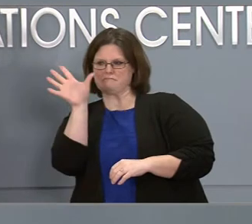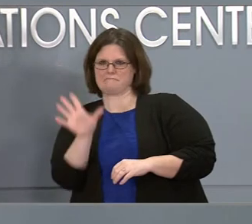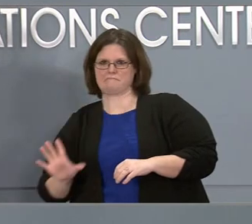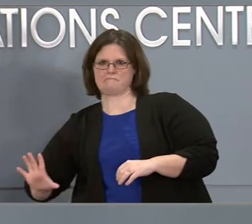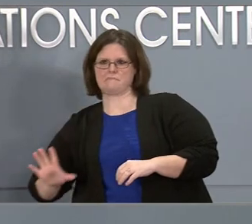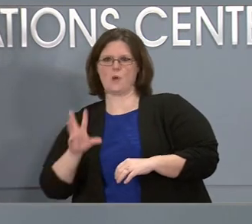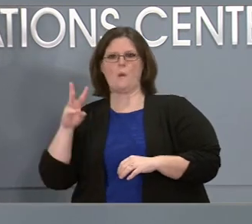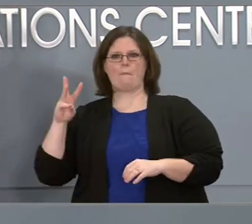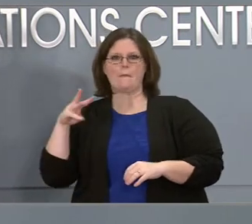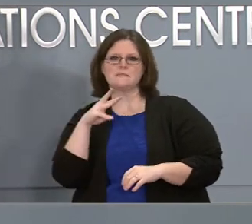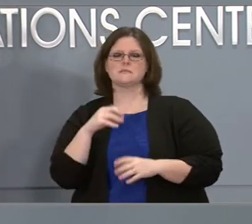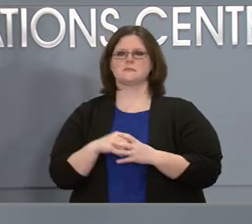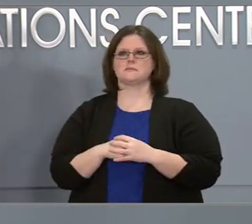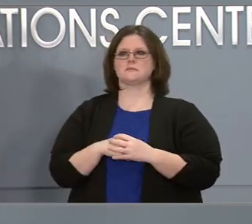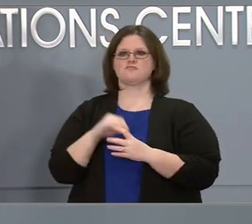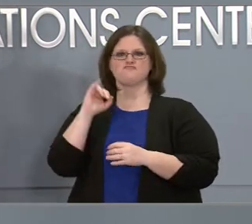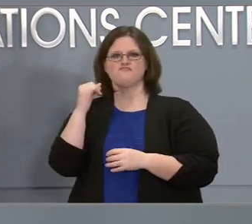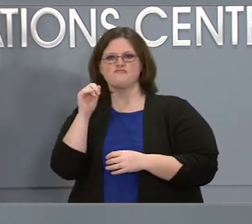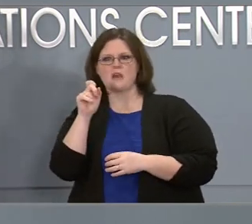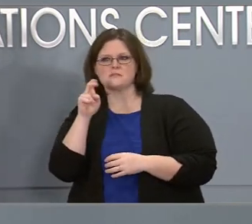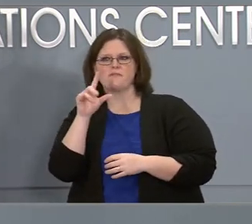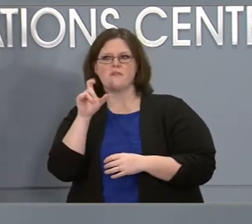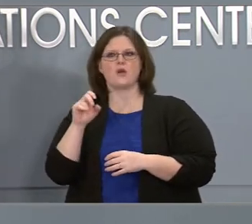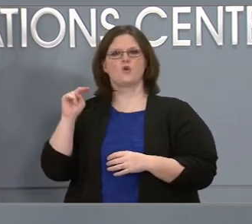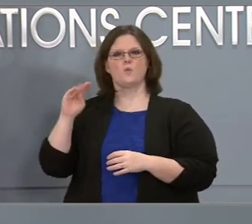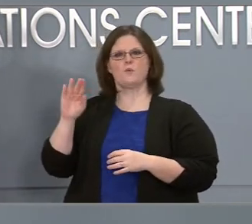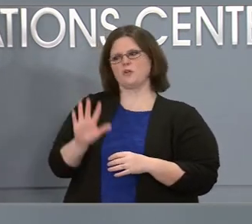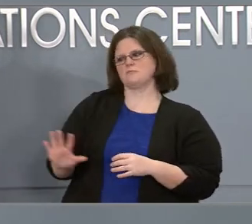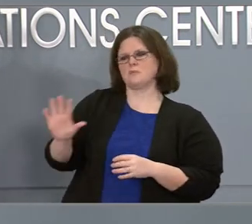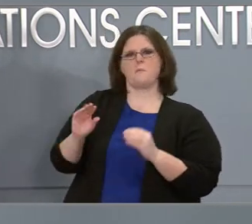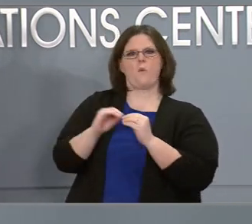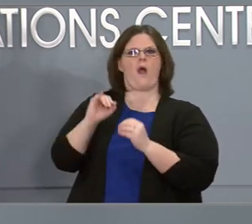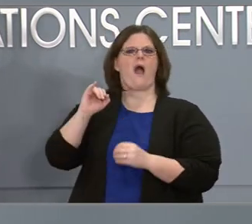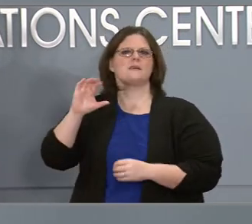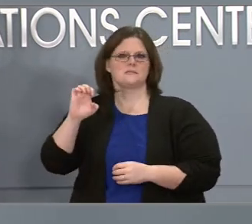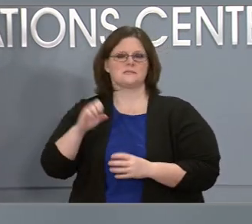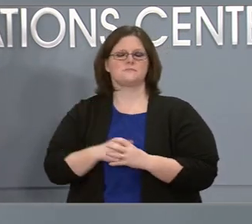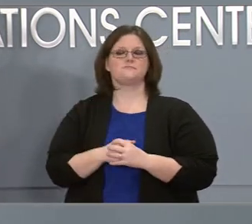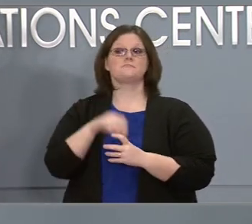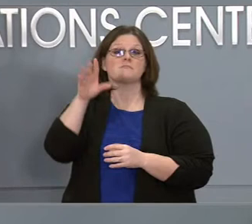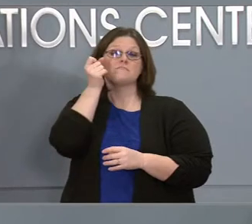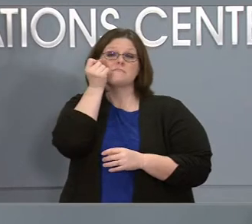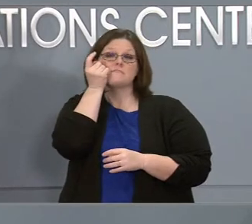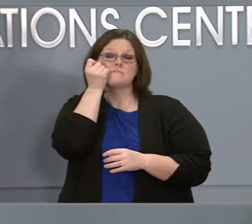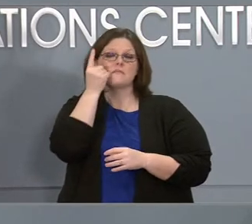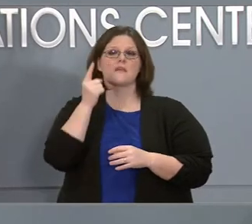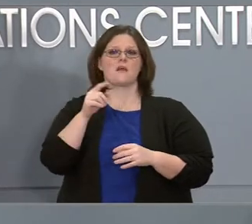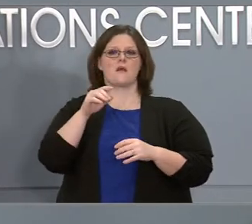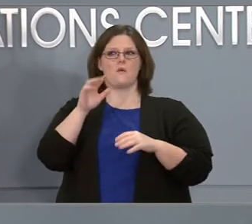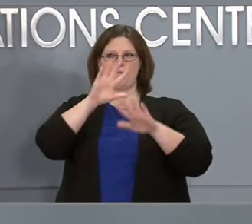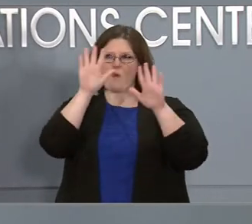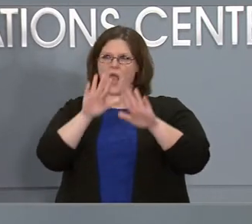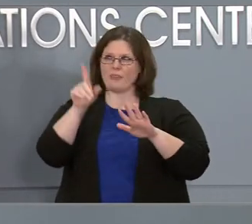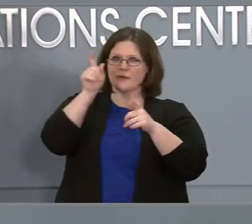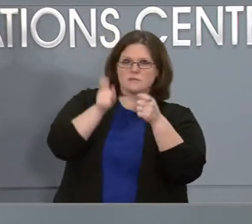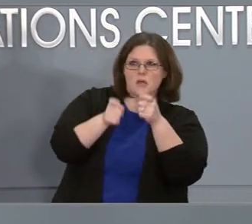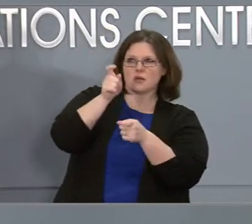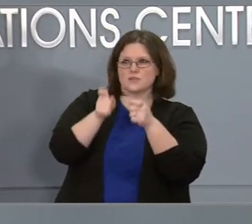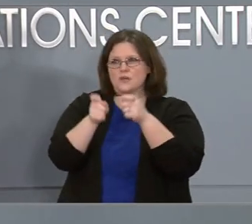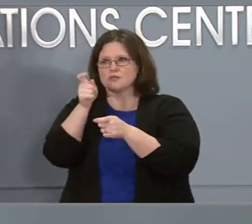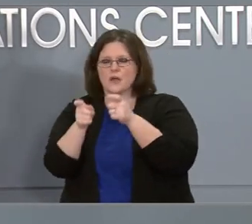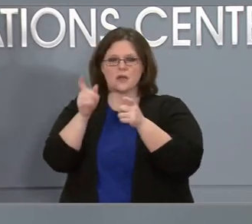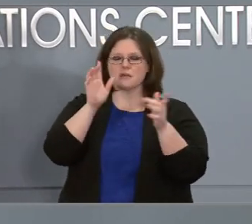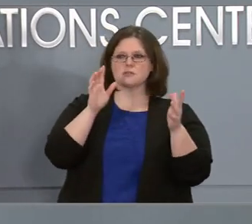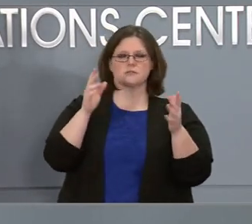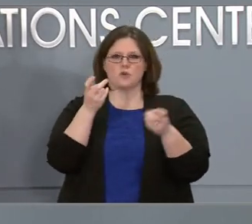from the Wilmington area through Jacksonville to the New Bern area. However, the forecast is evolving, so it's important to pay close